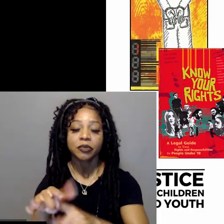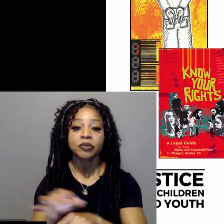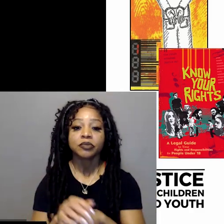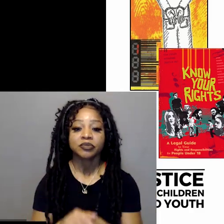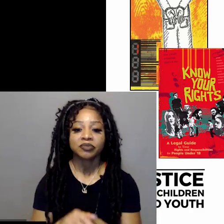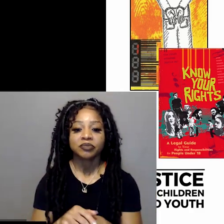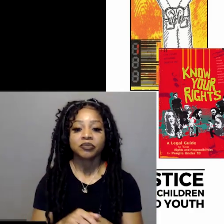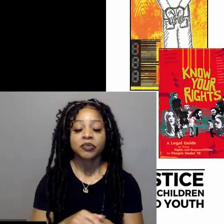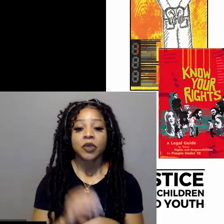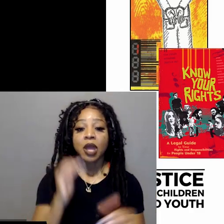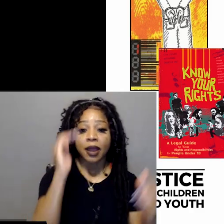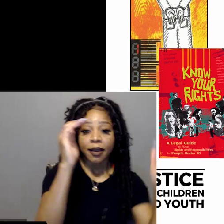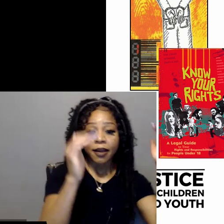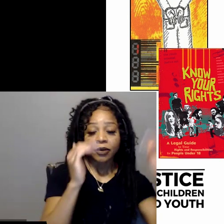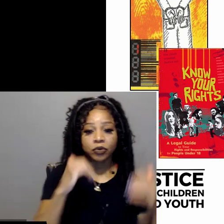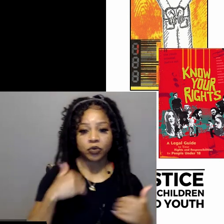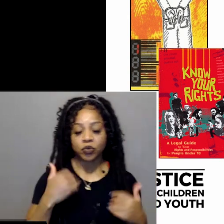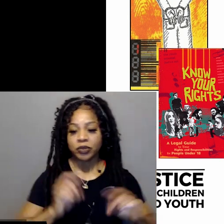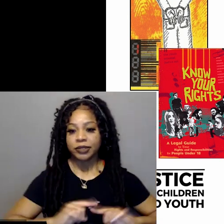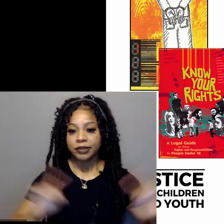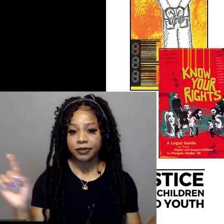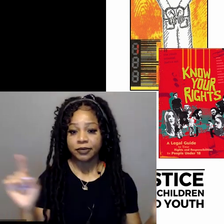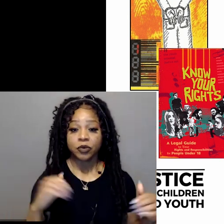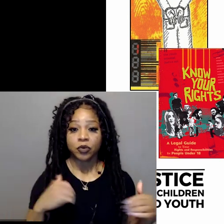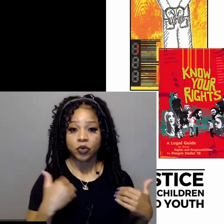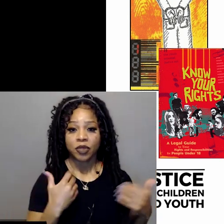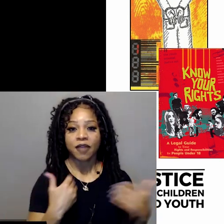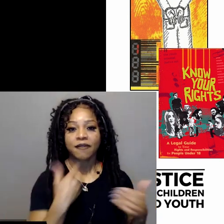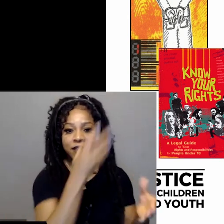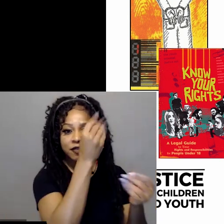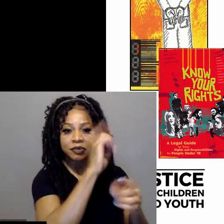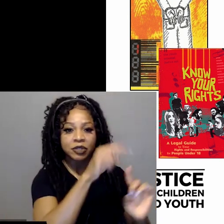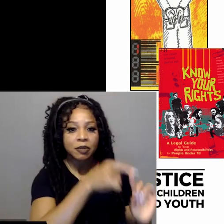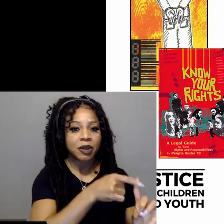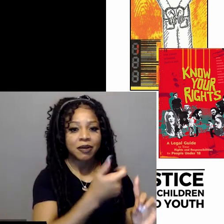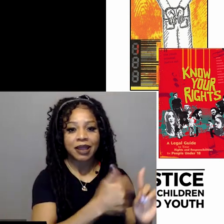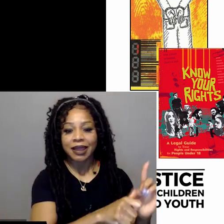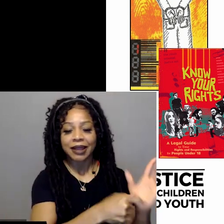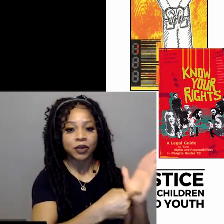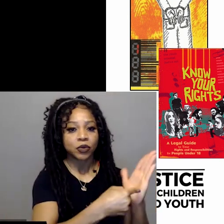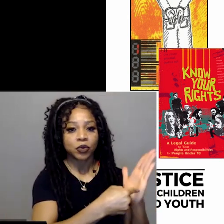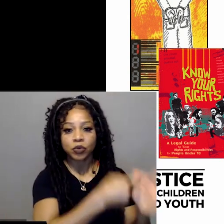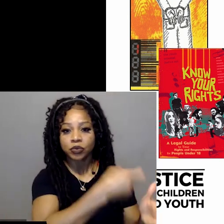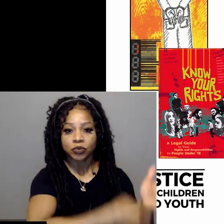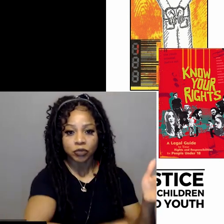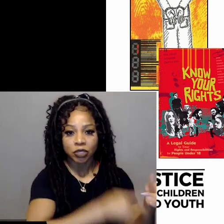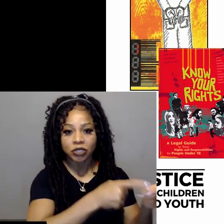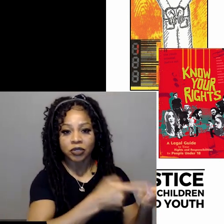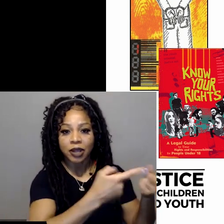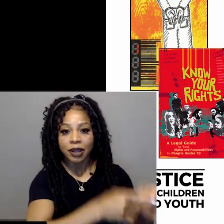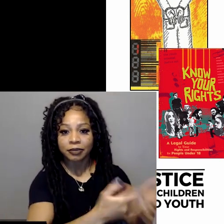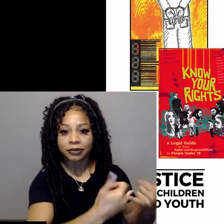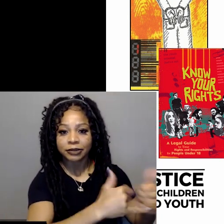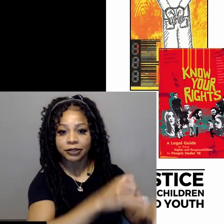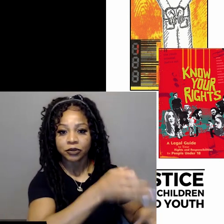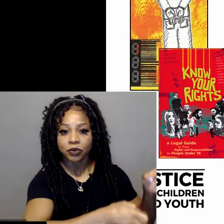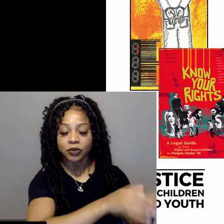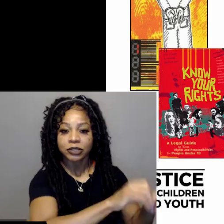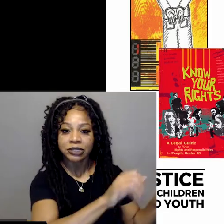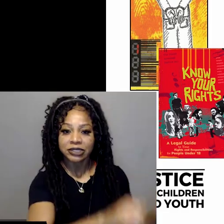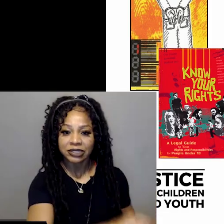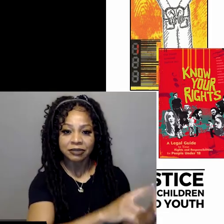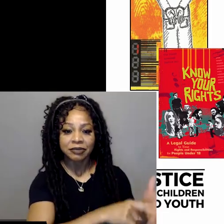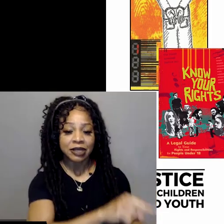very different. So youth records contains information about outstanding charges, things that are going through the court system, findings